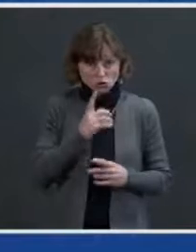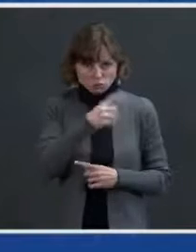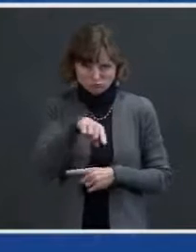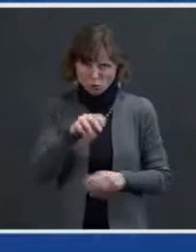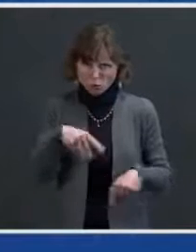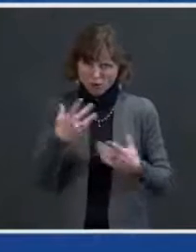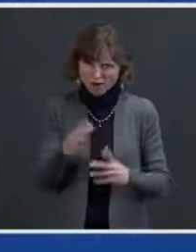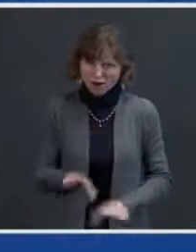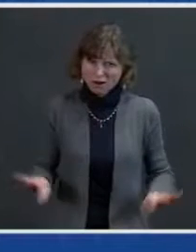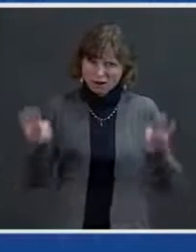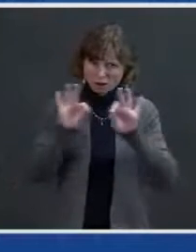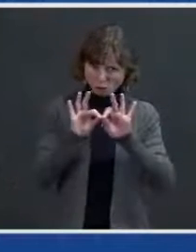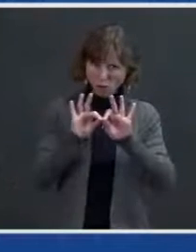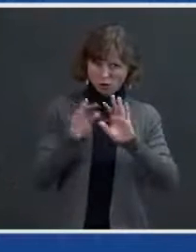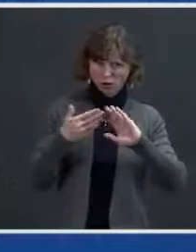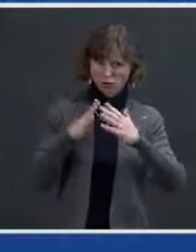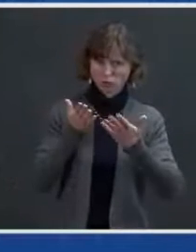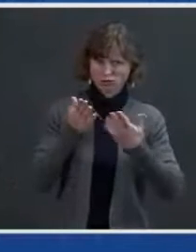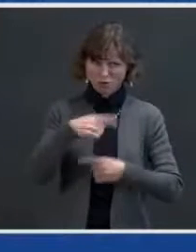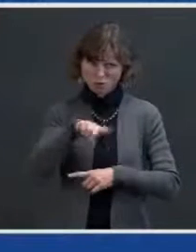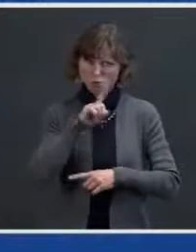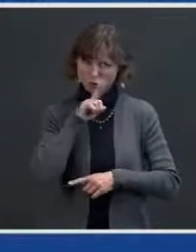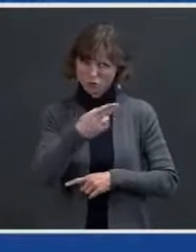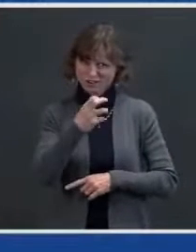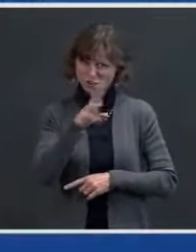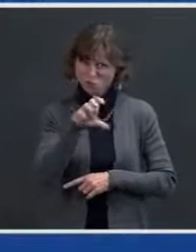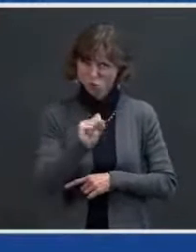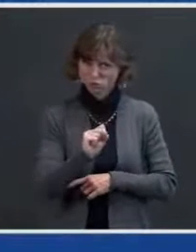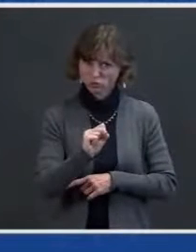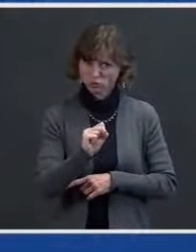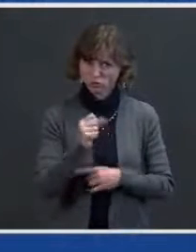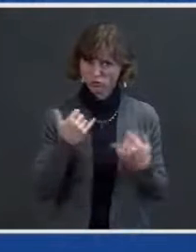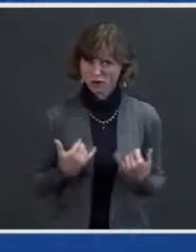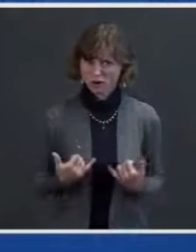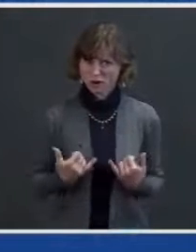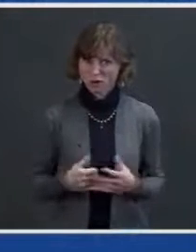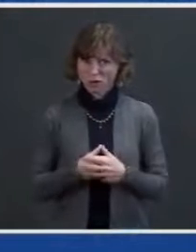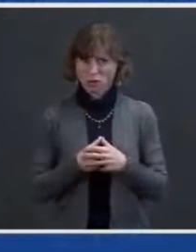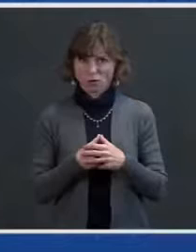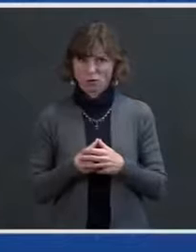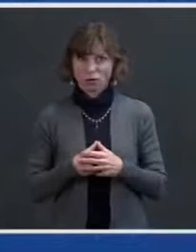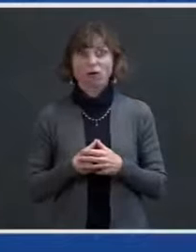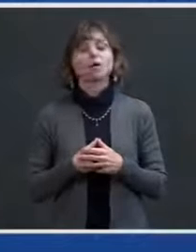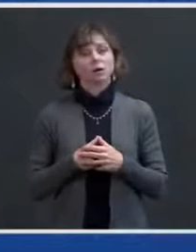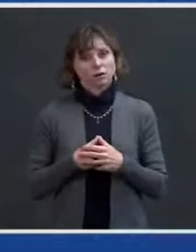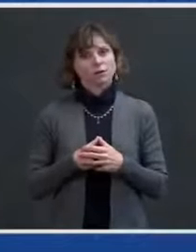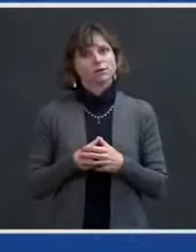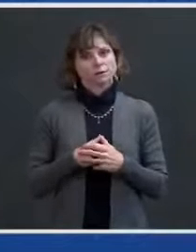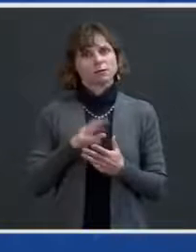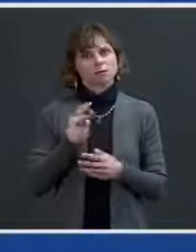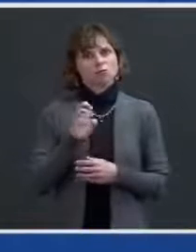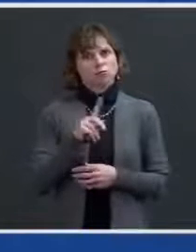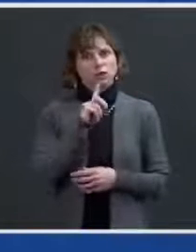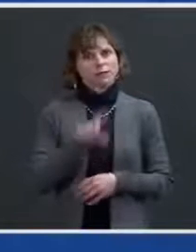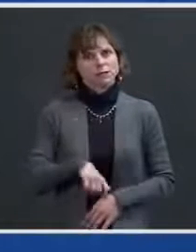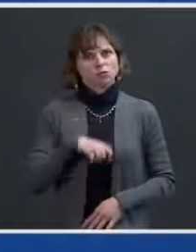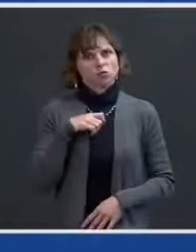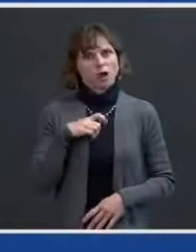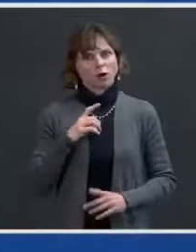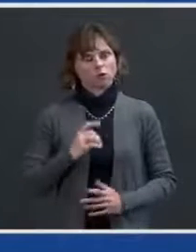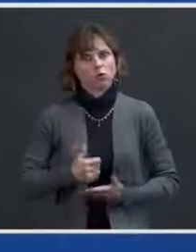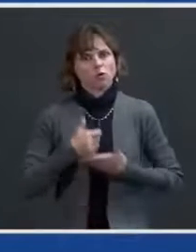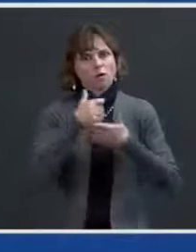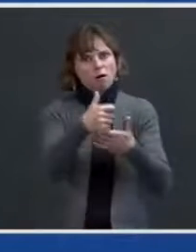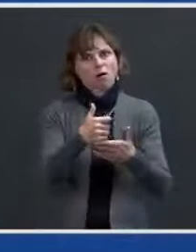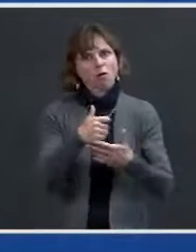the real heroes of this challenging moment. At Merck, we're proud to contribute to the global response